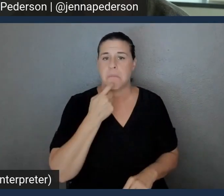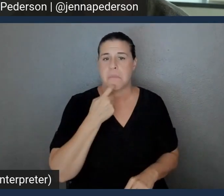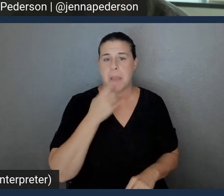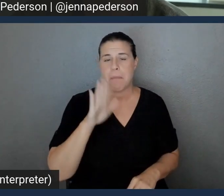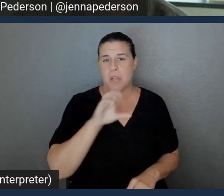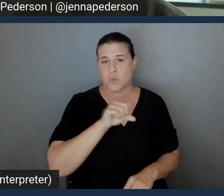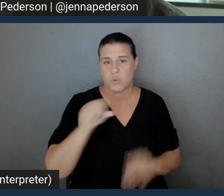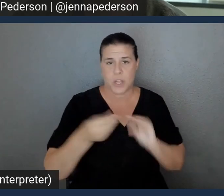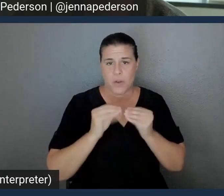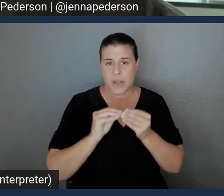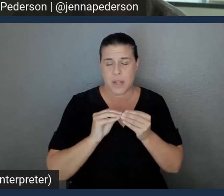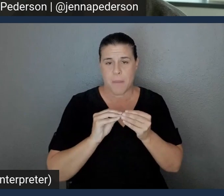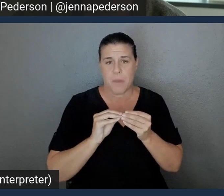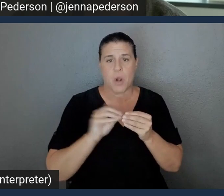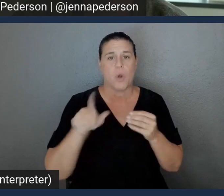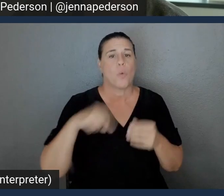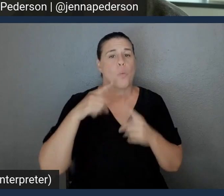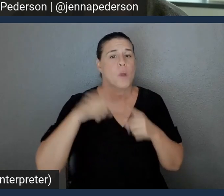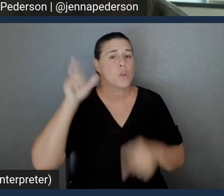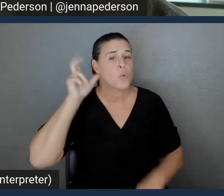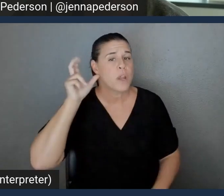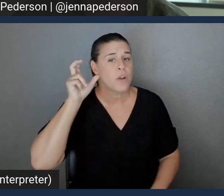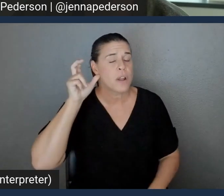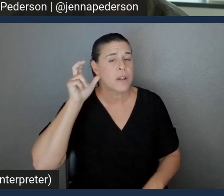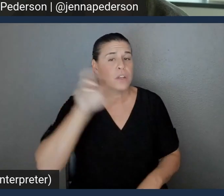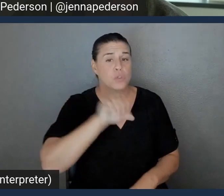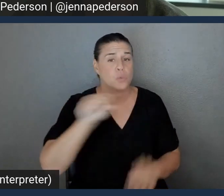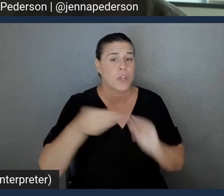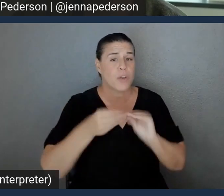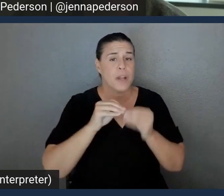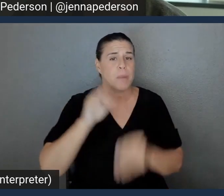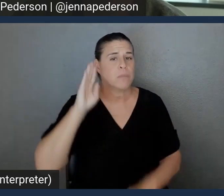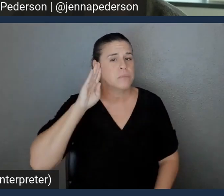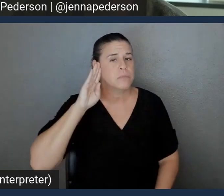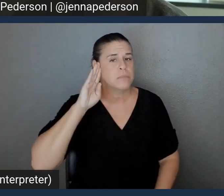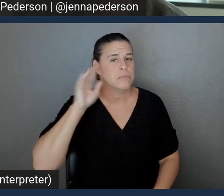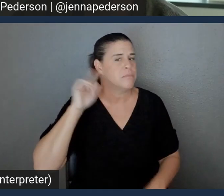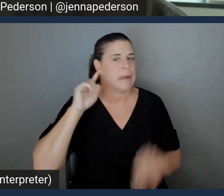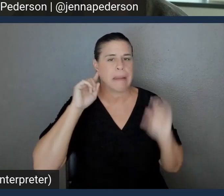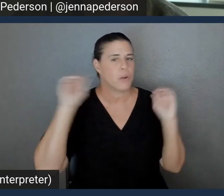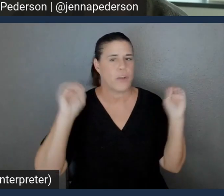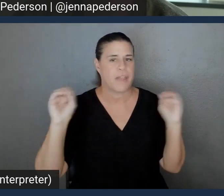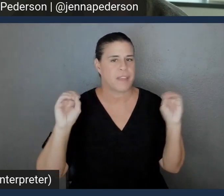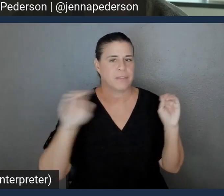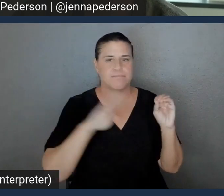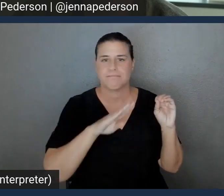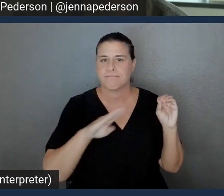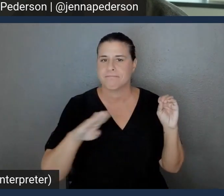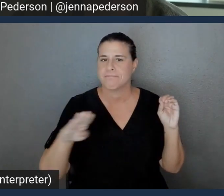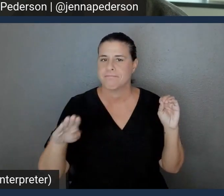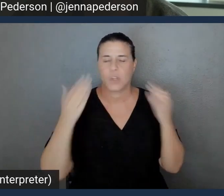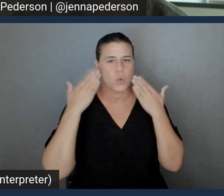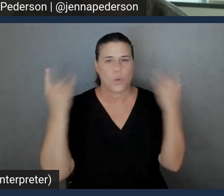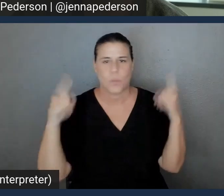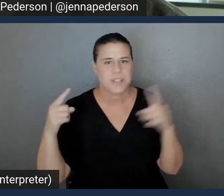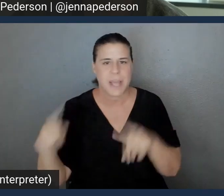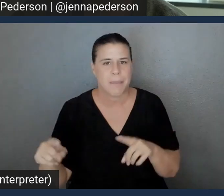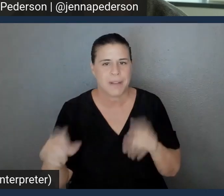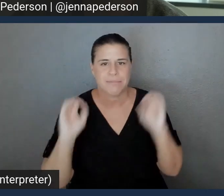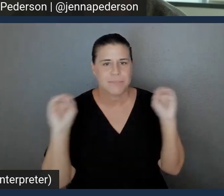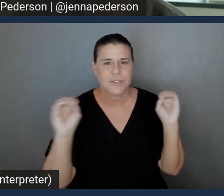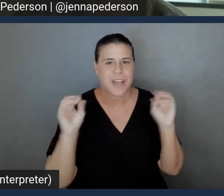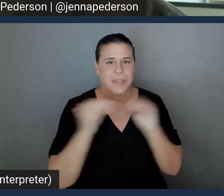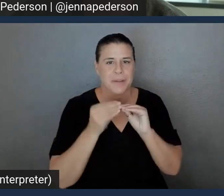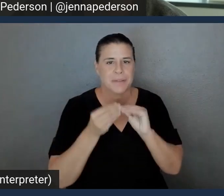when the redaction occurs, you will just hear silence during that piece of the call, and you wouldn't know, what is happening there.